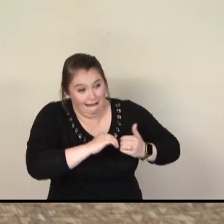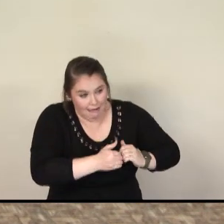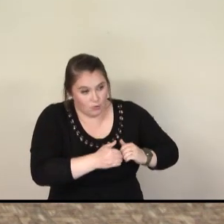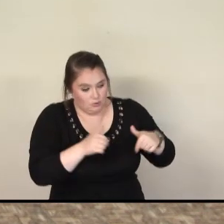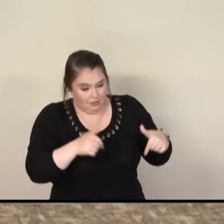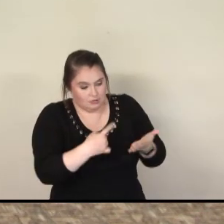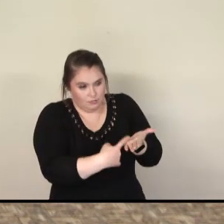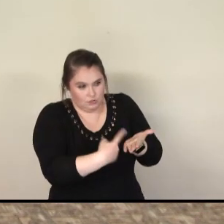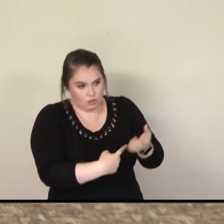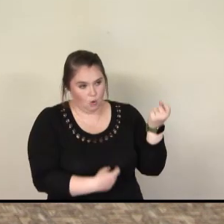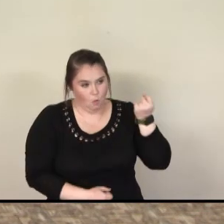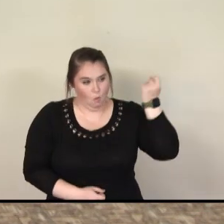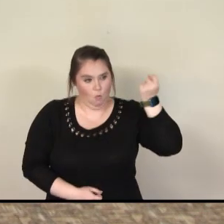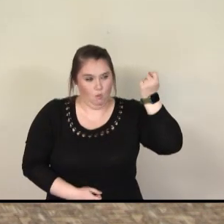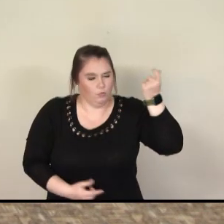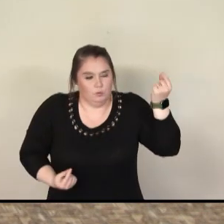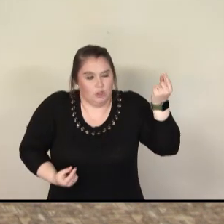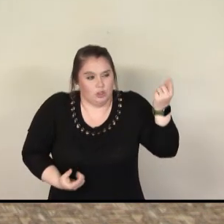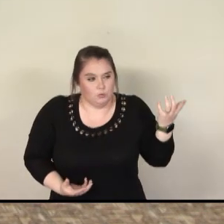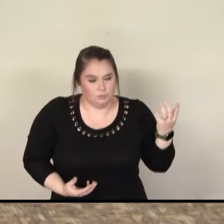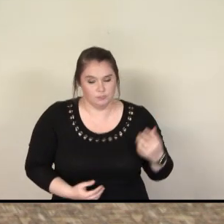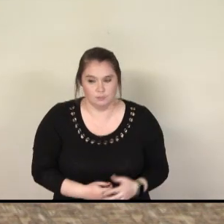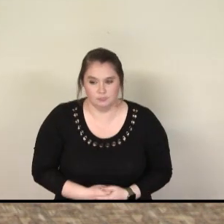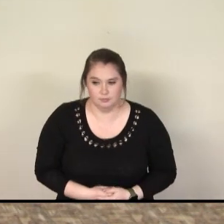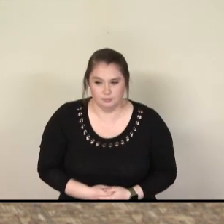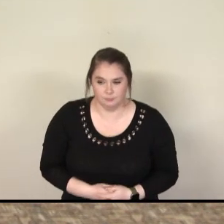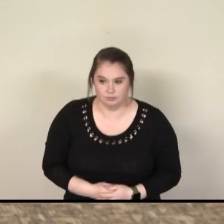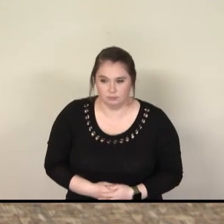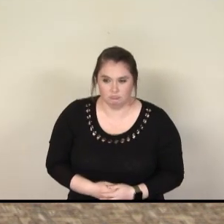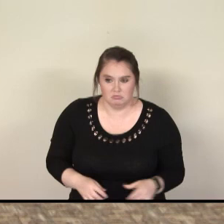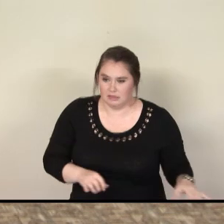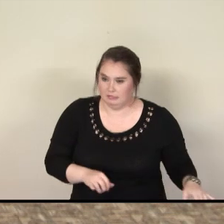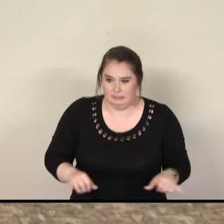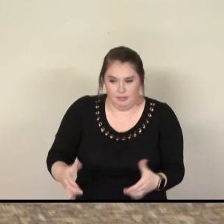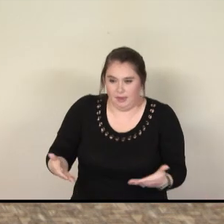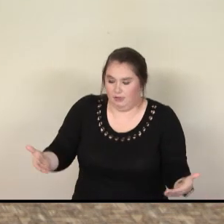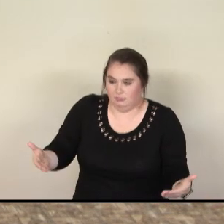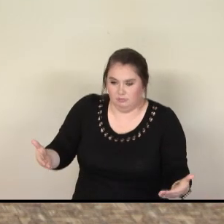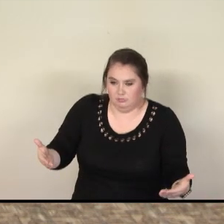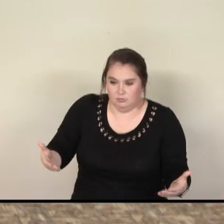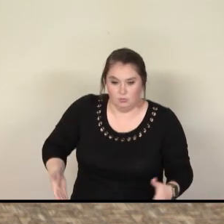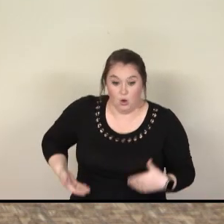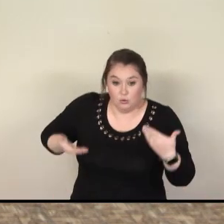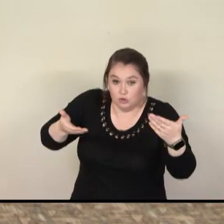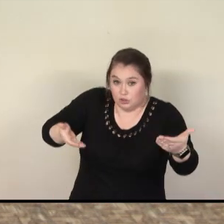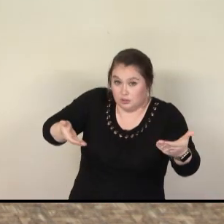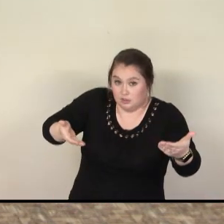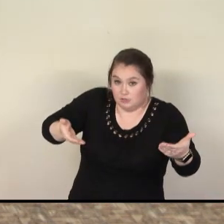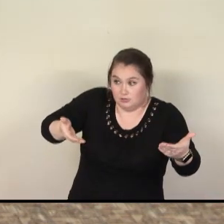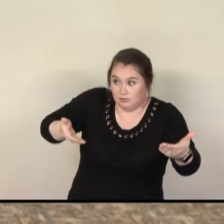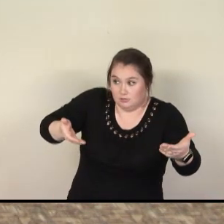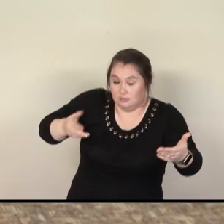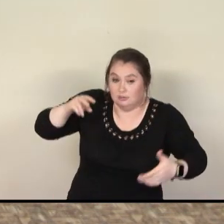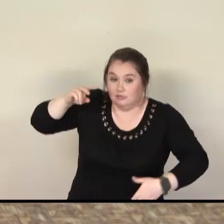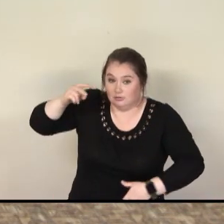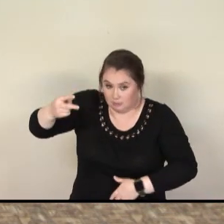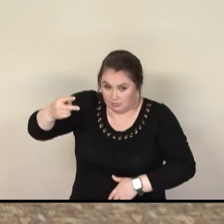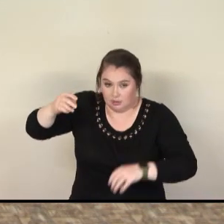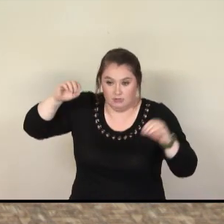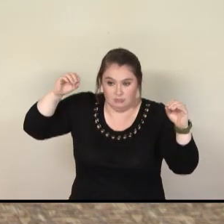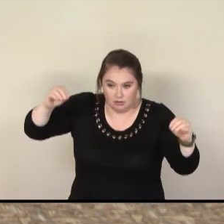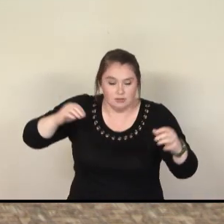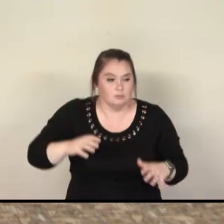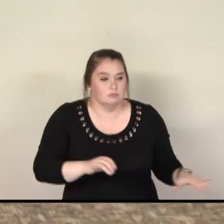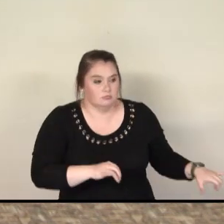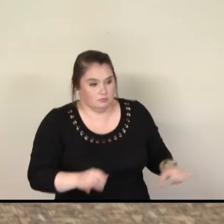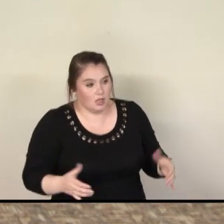this discussion? What would be the steps? This same thing, motion, Would I and a have to second, make a and new then everyone motion would to vote. table it? Make a